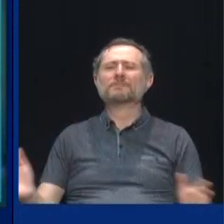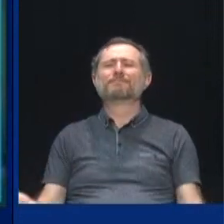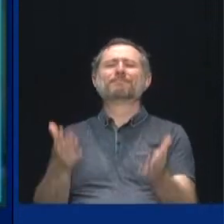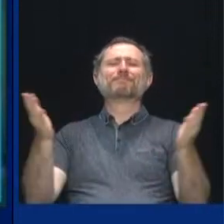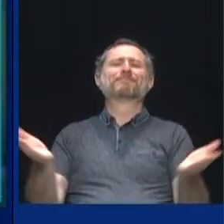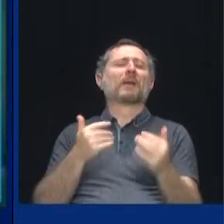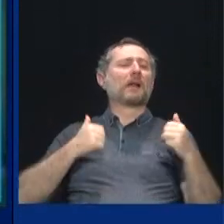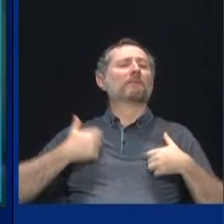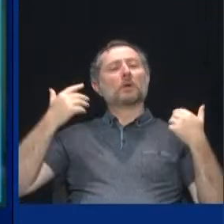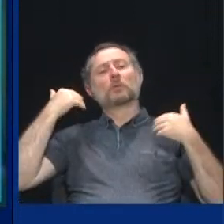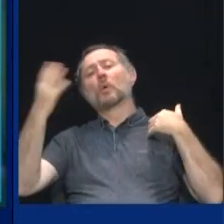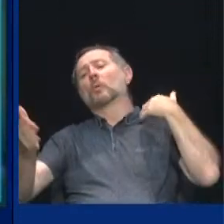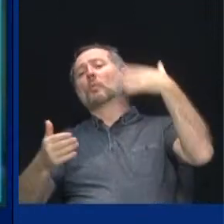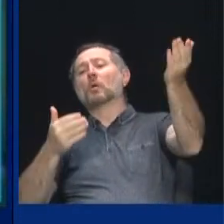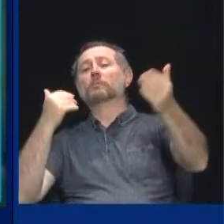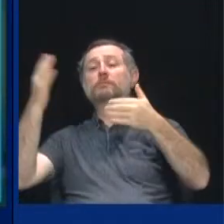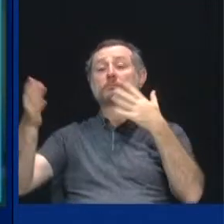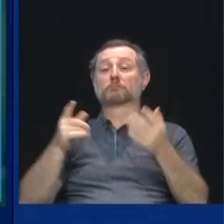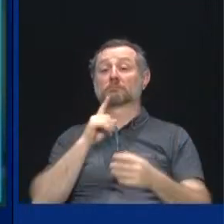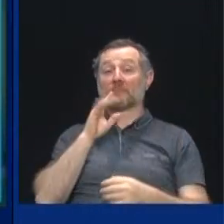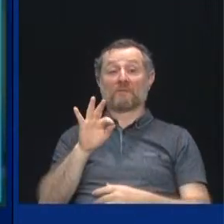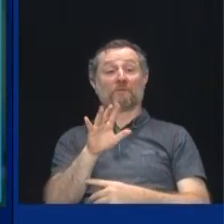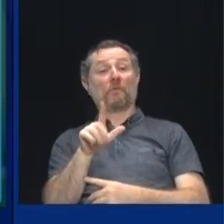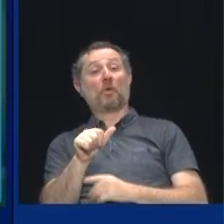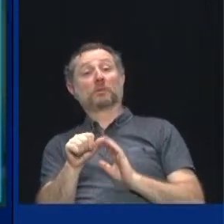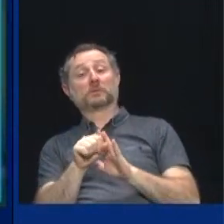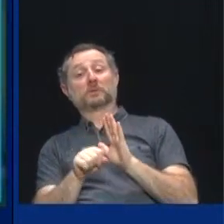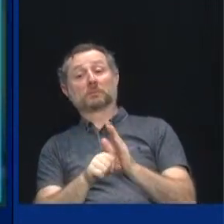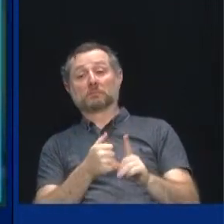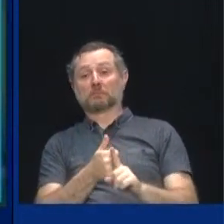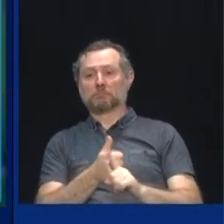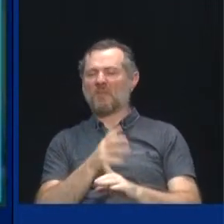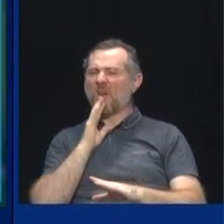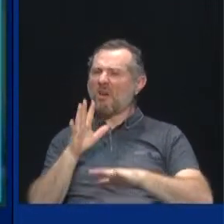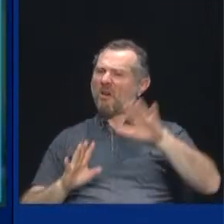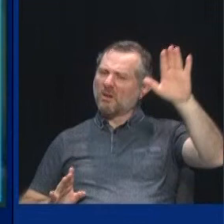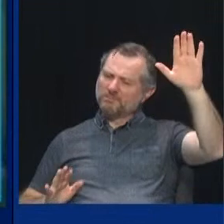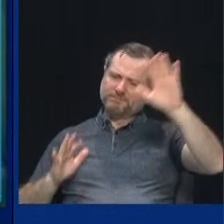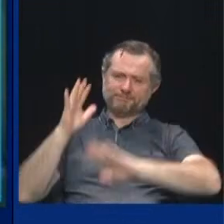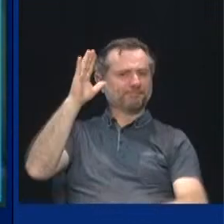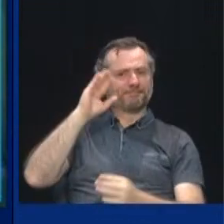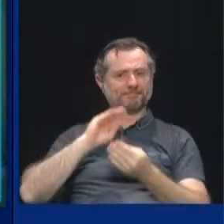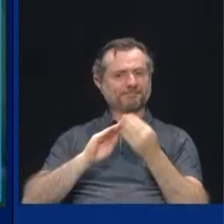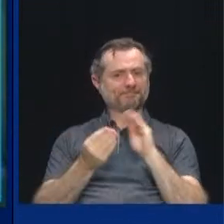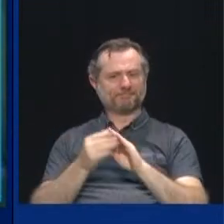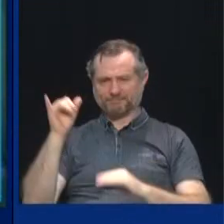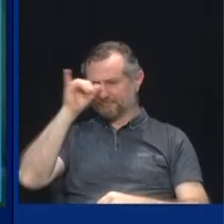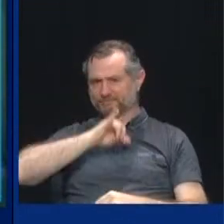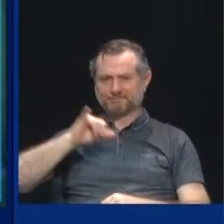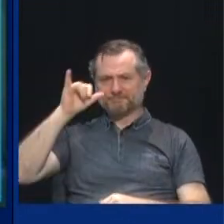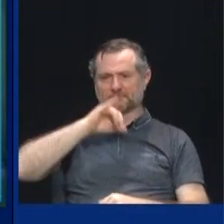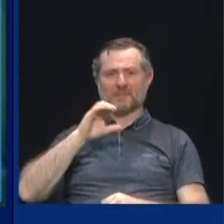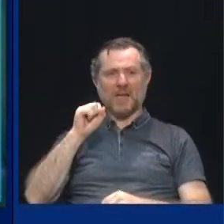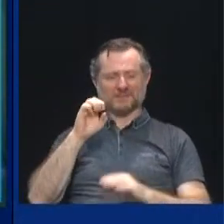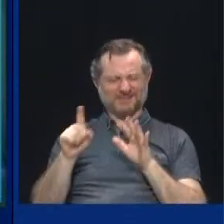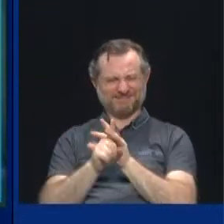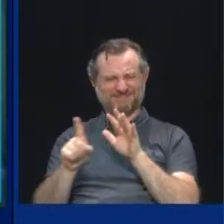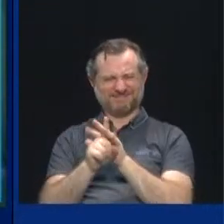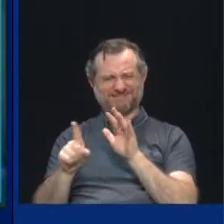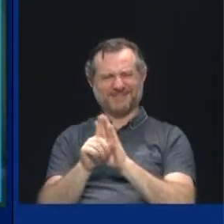Florida now has the highest number of cases of COVID, and it's growing